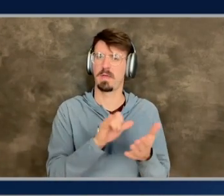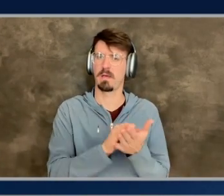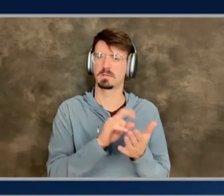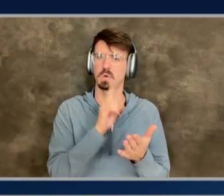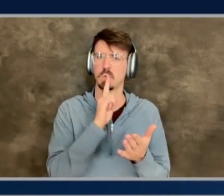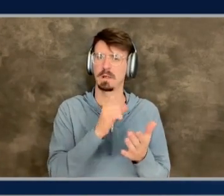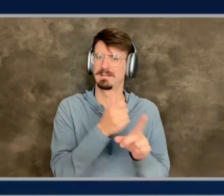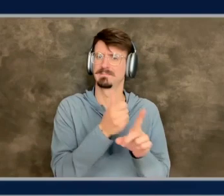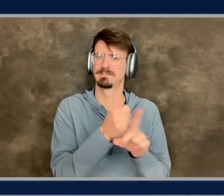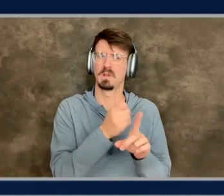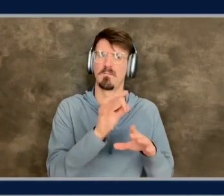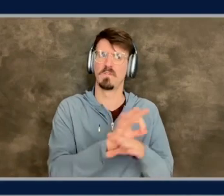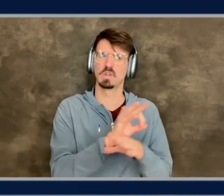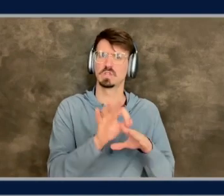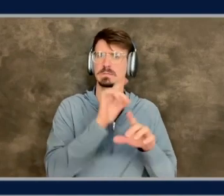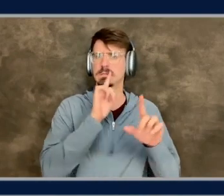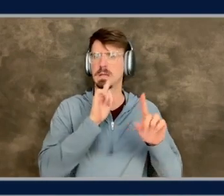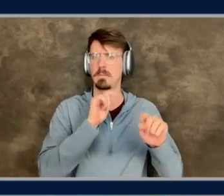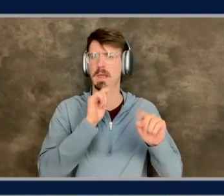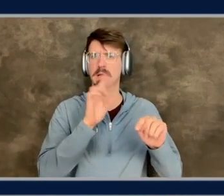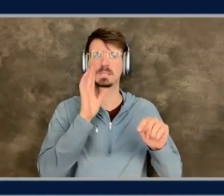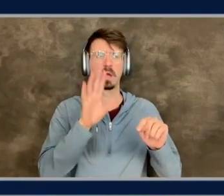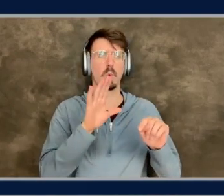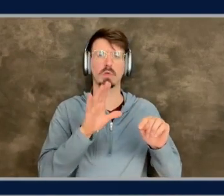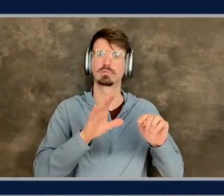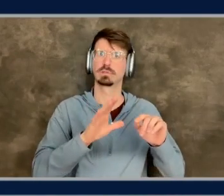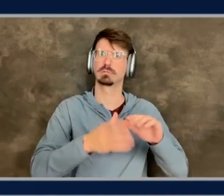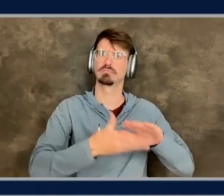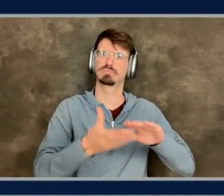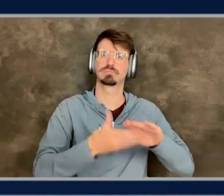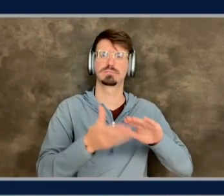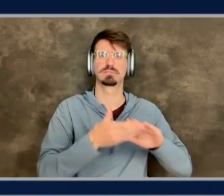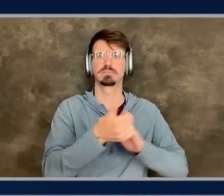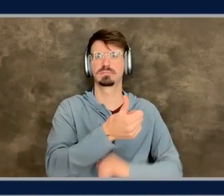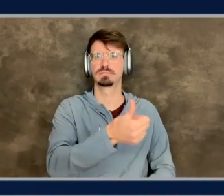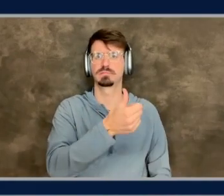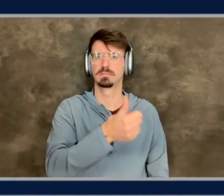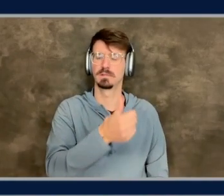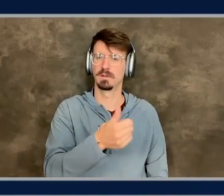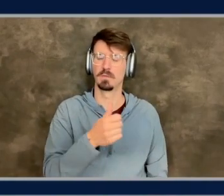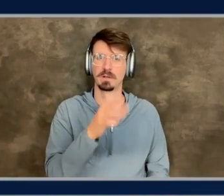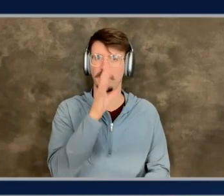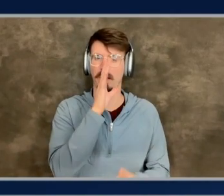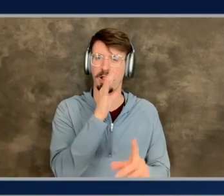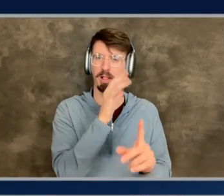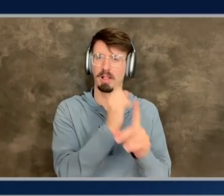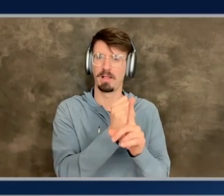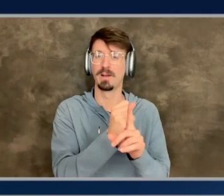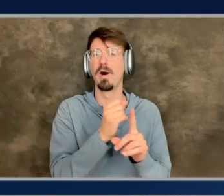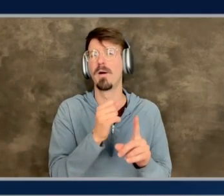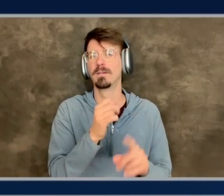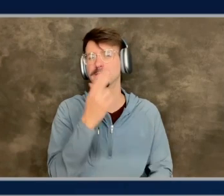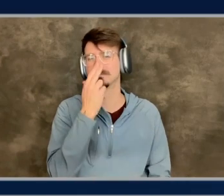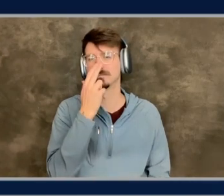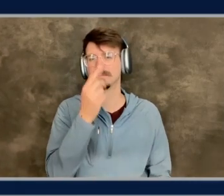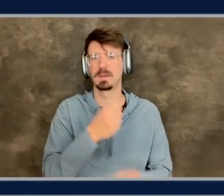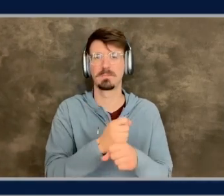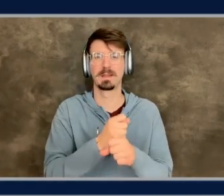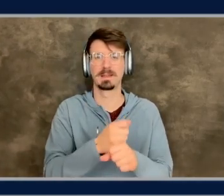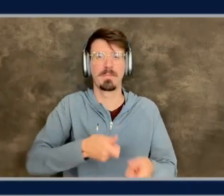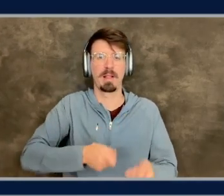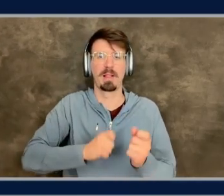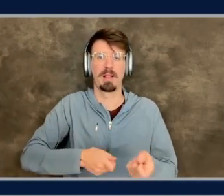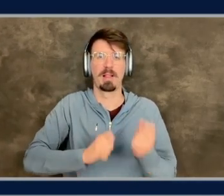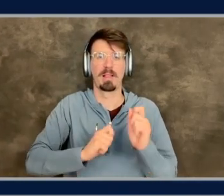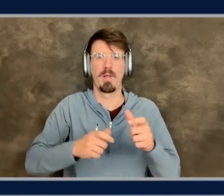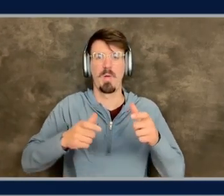commands that it can interact with Minecraft and do things, which is just fascinating. Like we made a bot dig a hole. Yeah, that was cool because it actually asked me